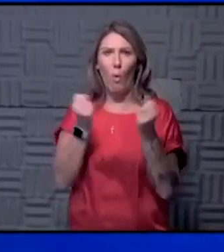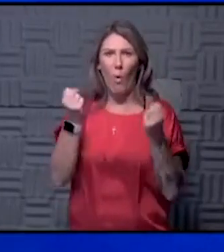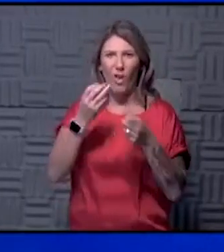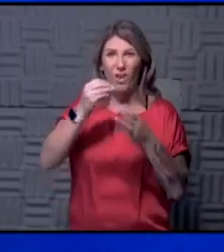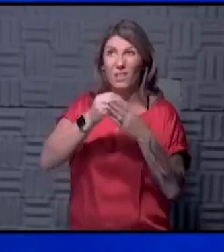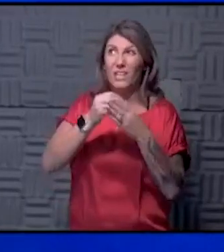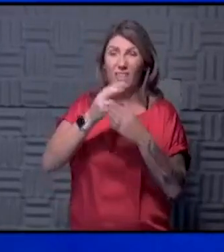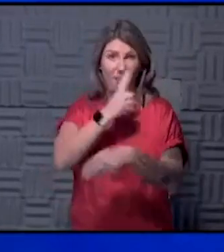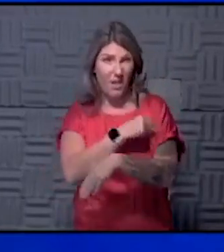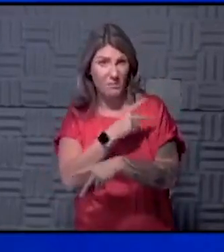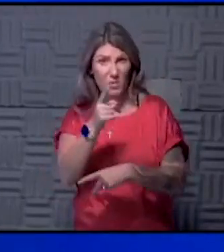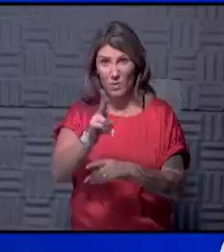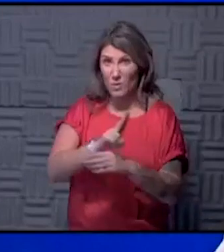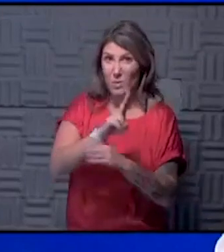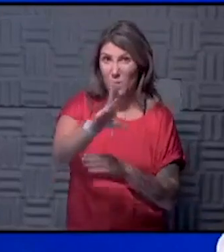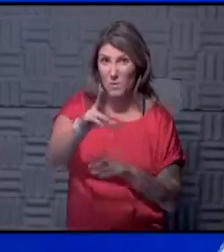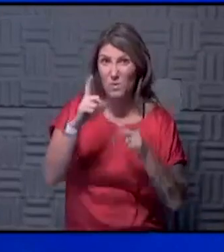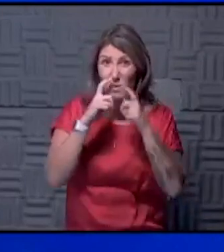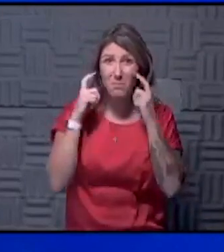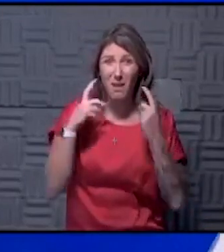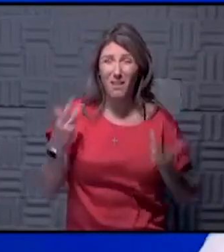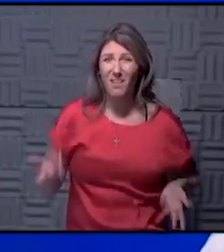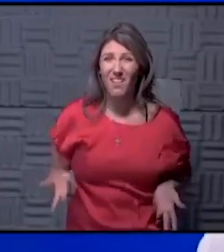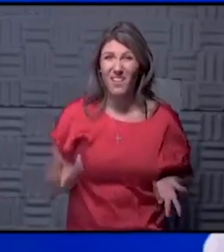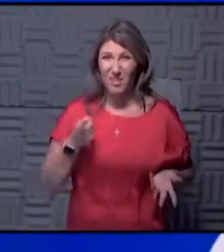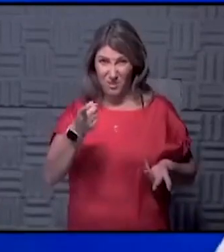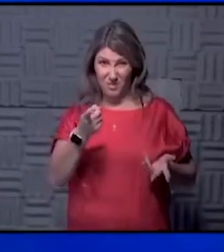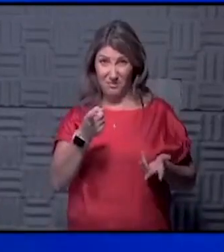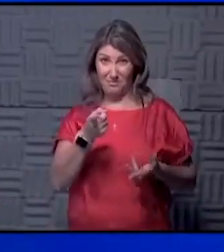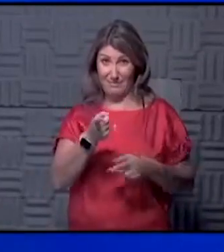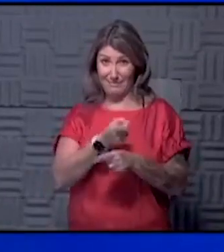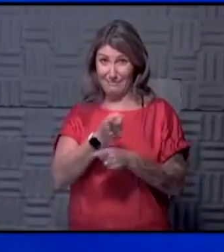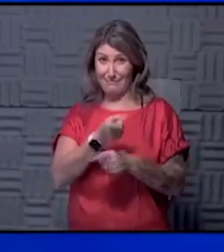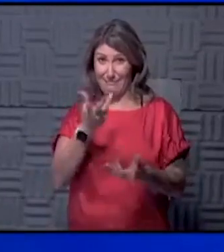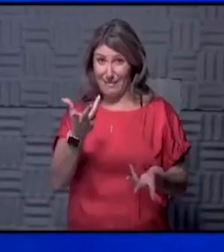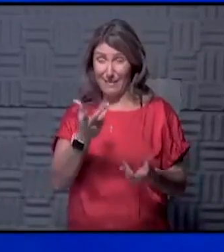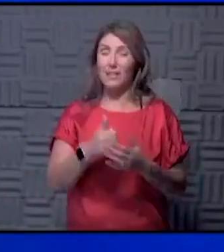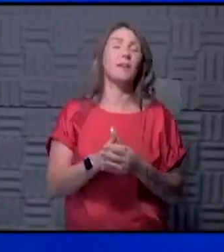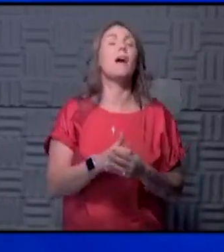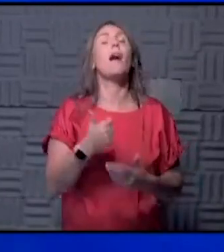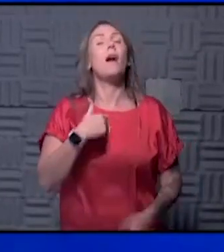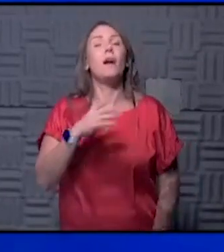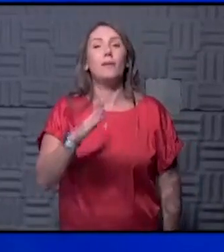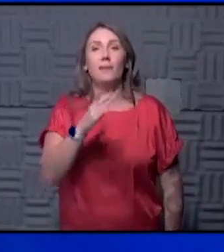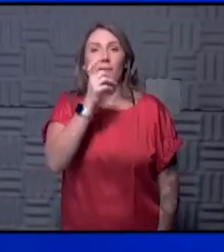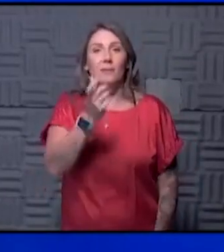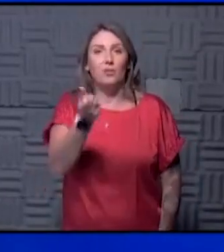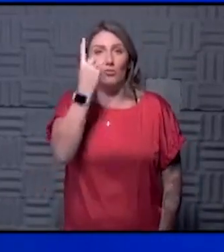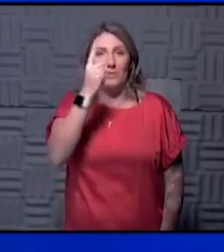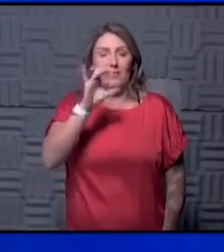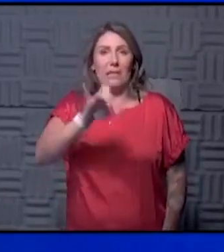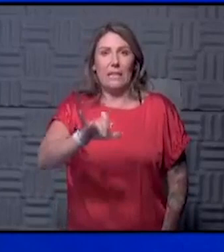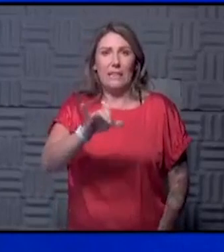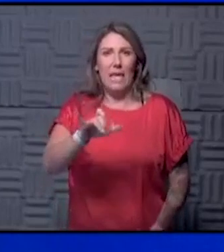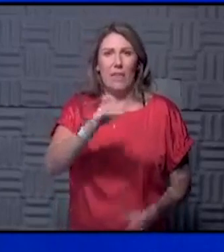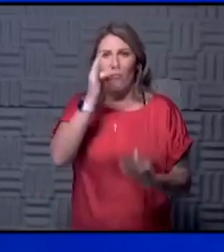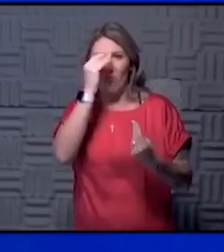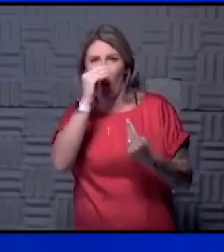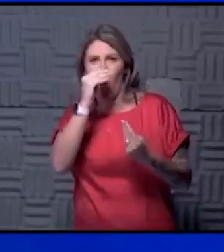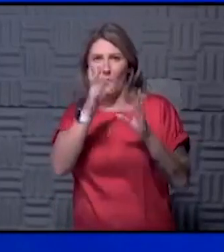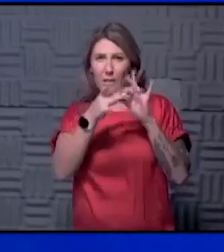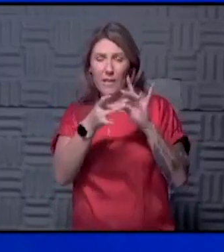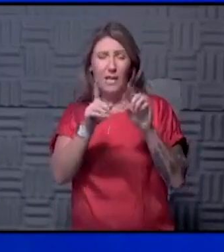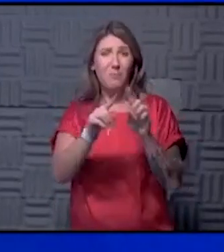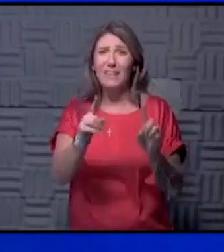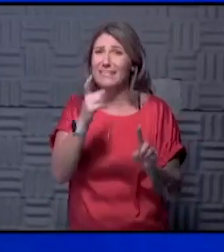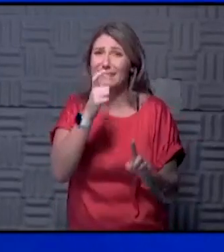right. Yeah. Sorry. The climate, I understand the thought behind it, but it's not accurate. First of all,